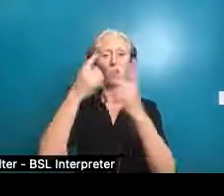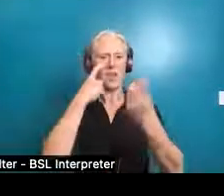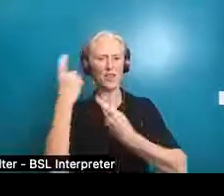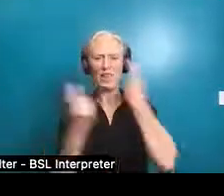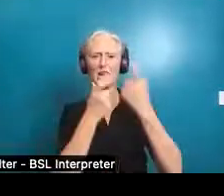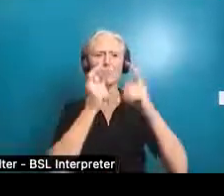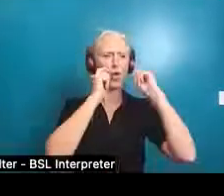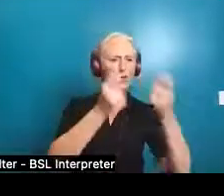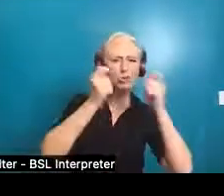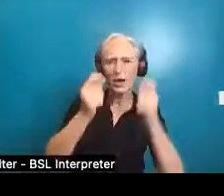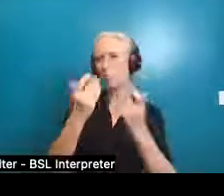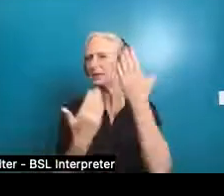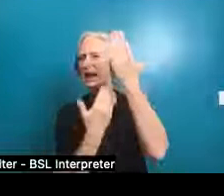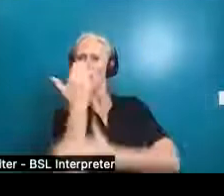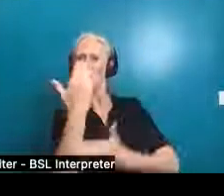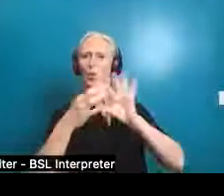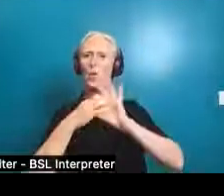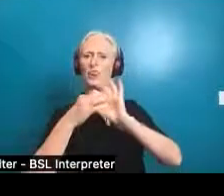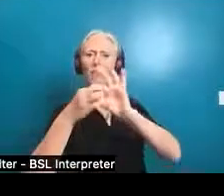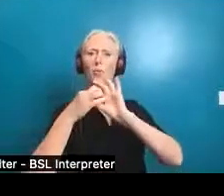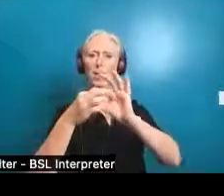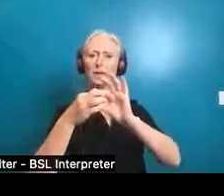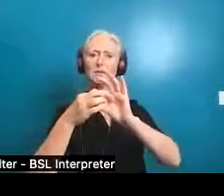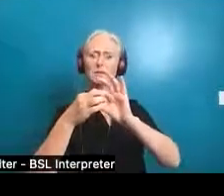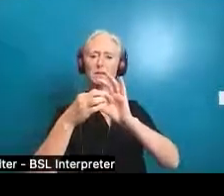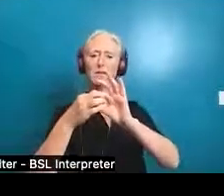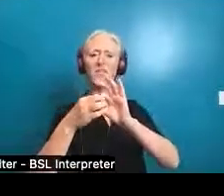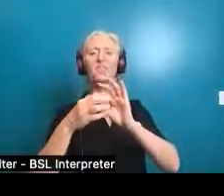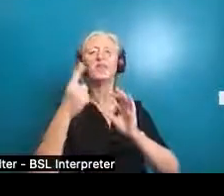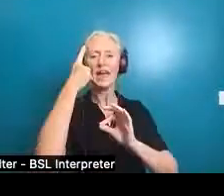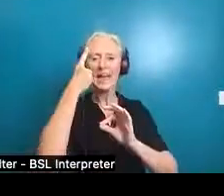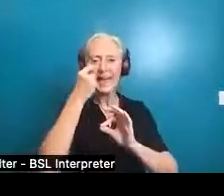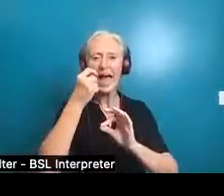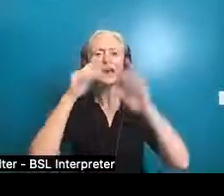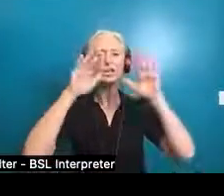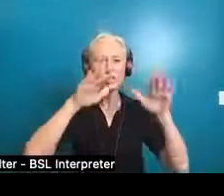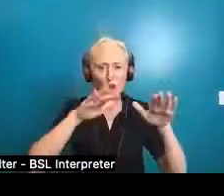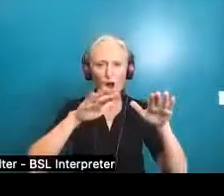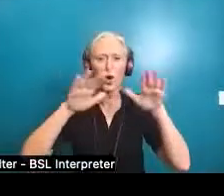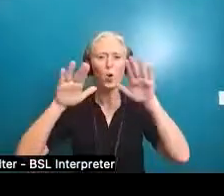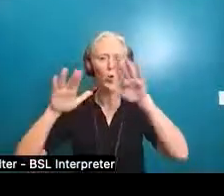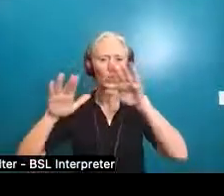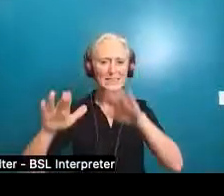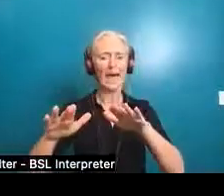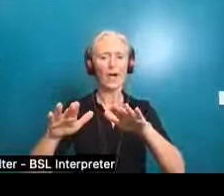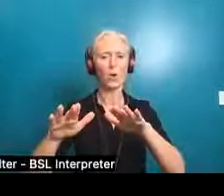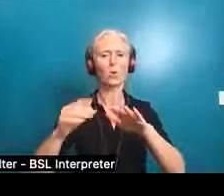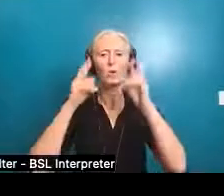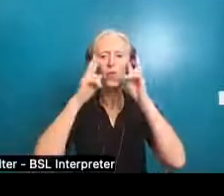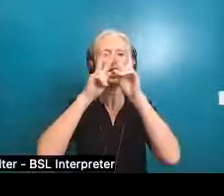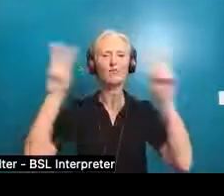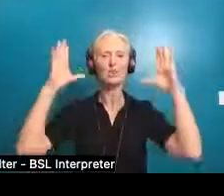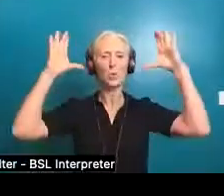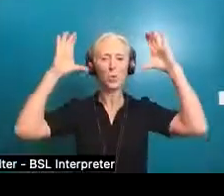in development that can hopefully slow down that progressive sight loss that patients experience.